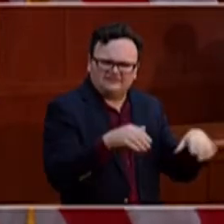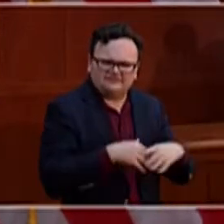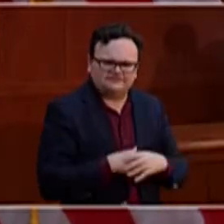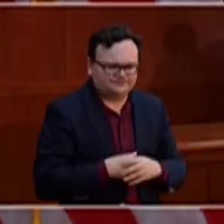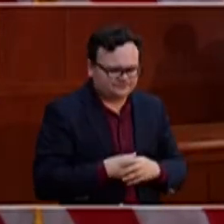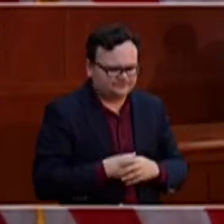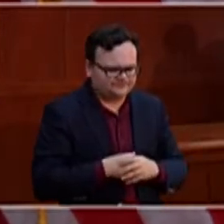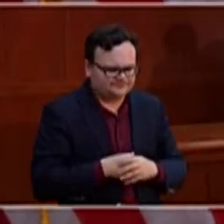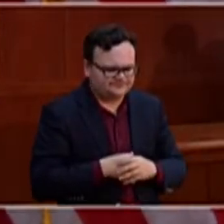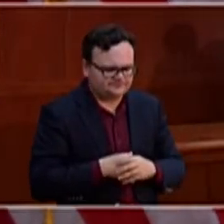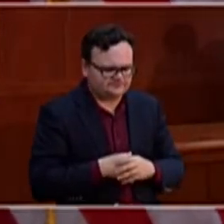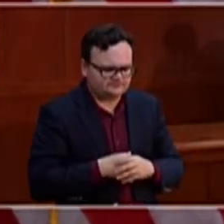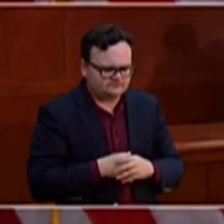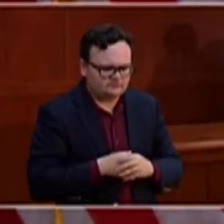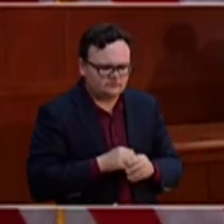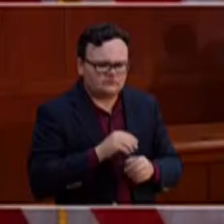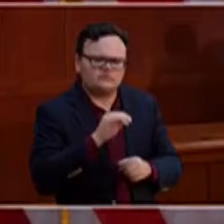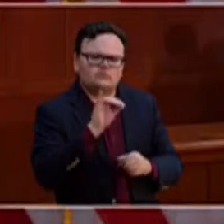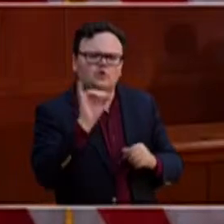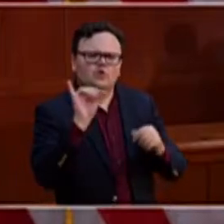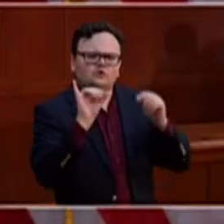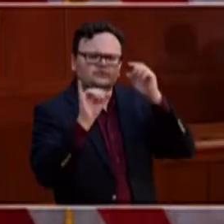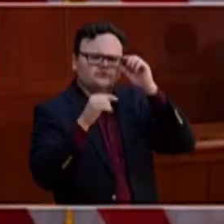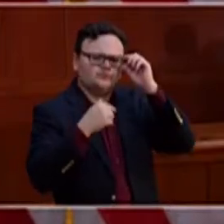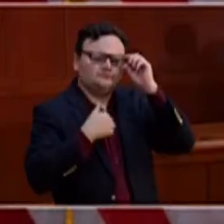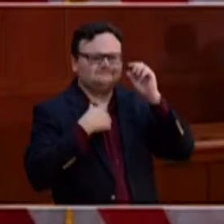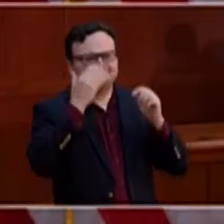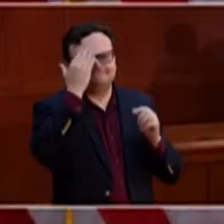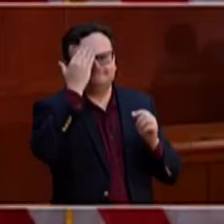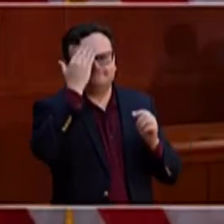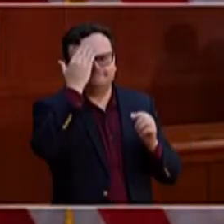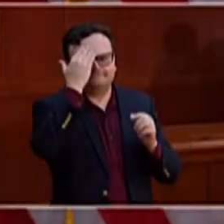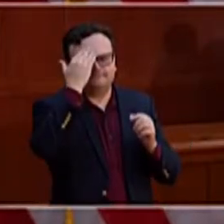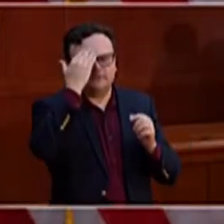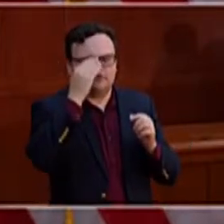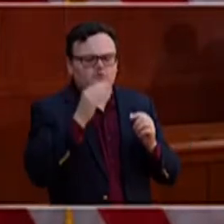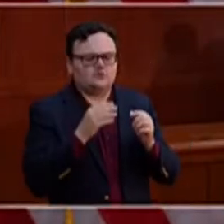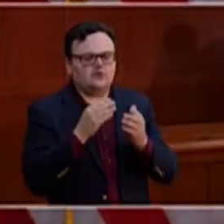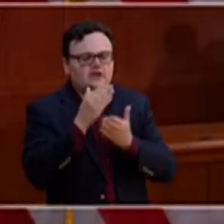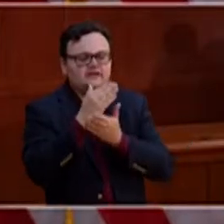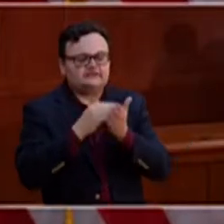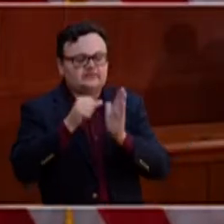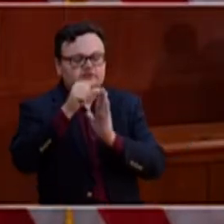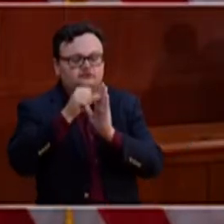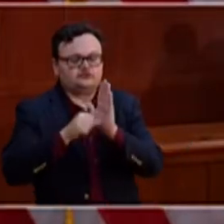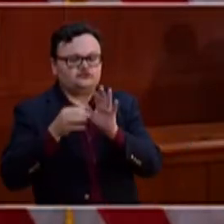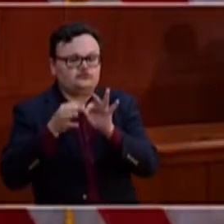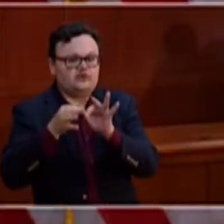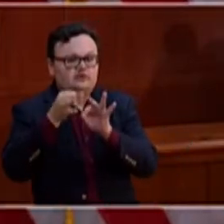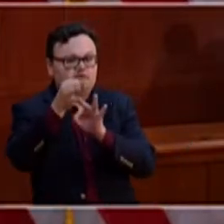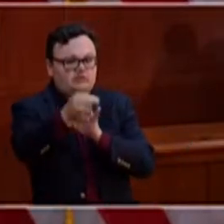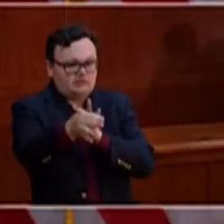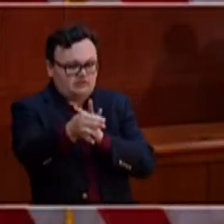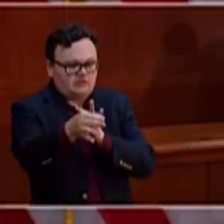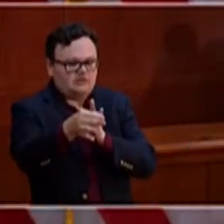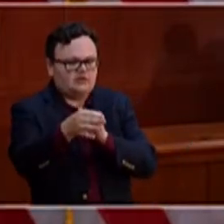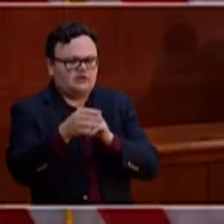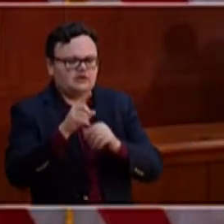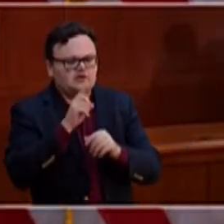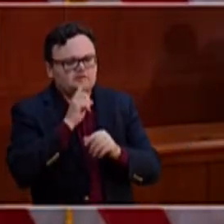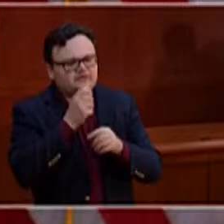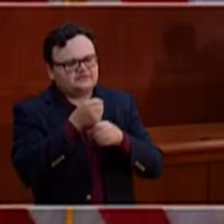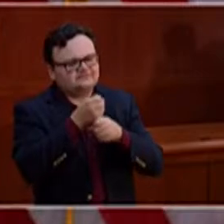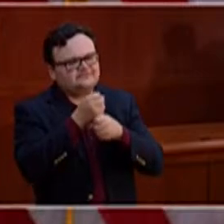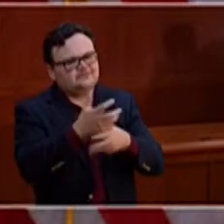also I'm sensitive of the fact that stopping the elective procedures was something that has caused some